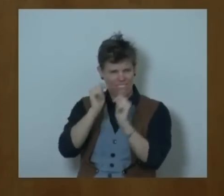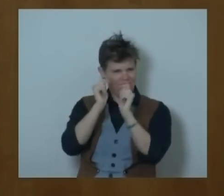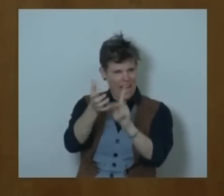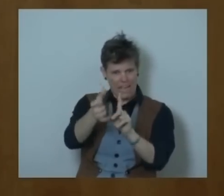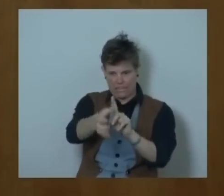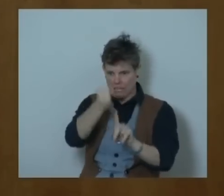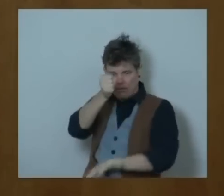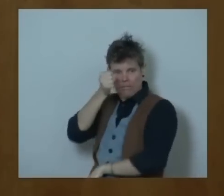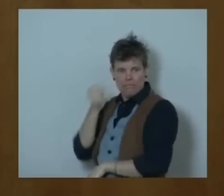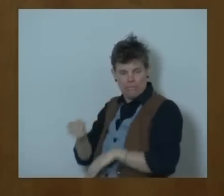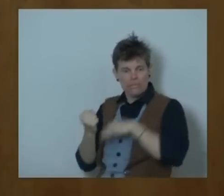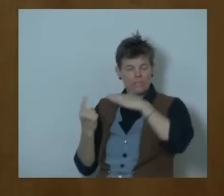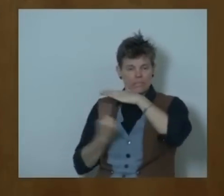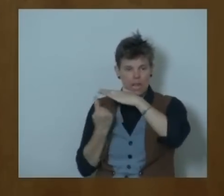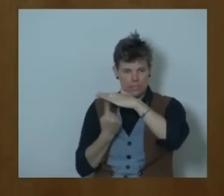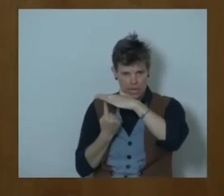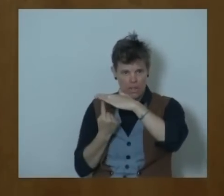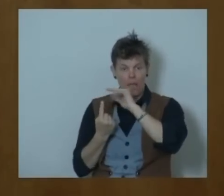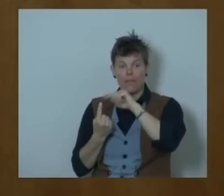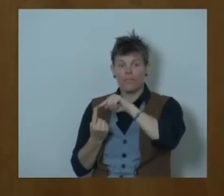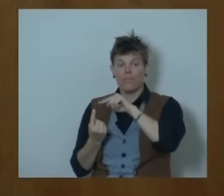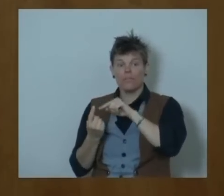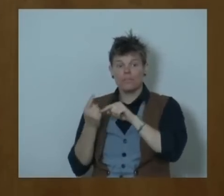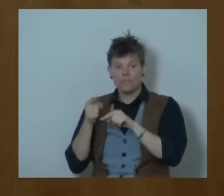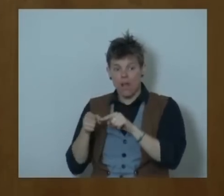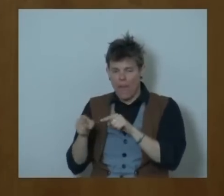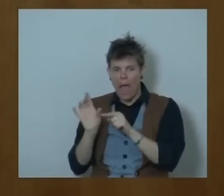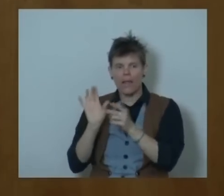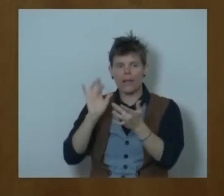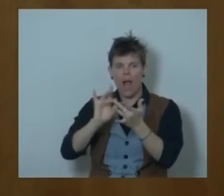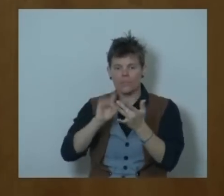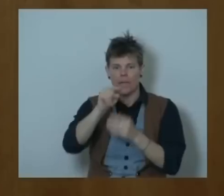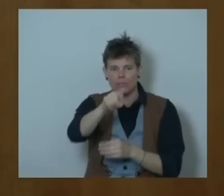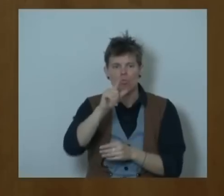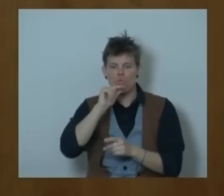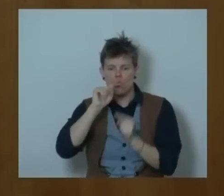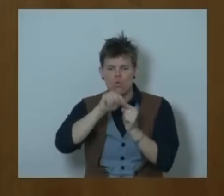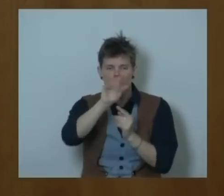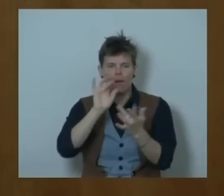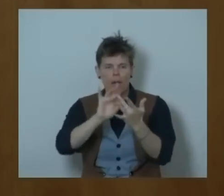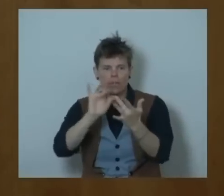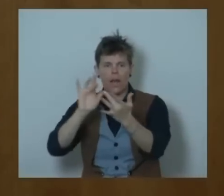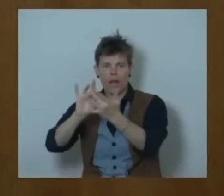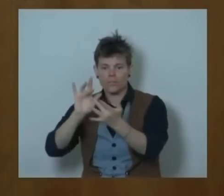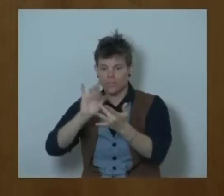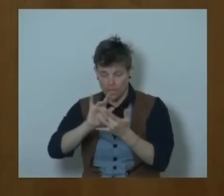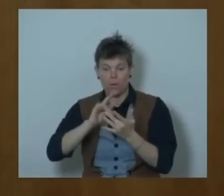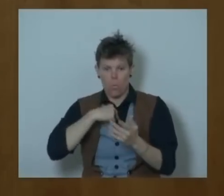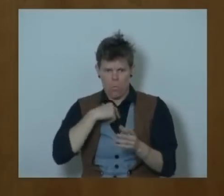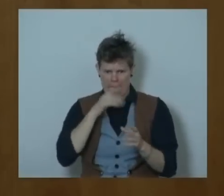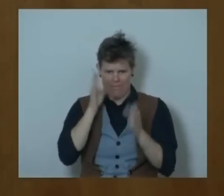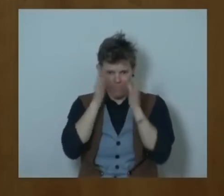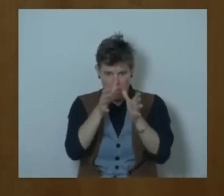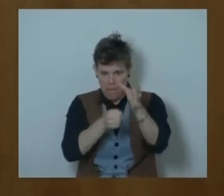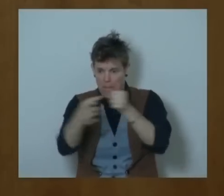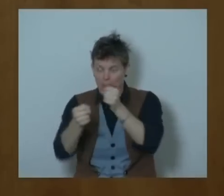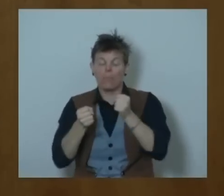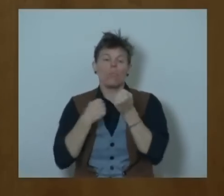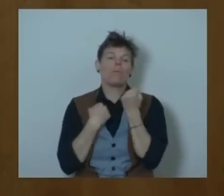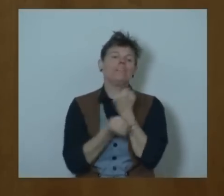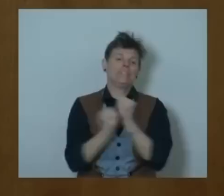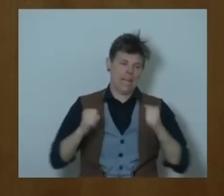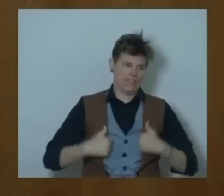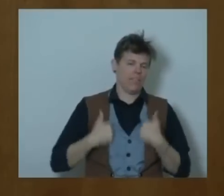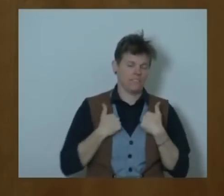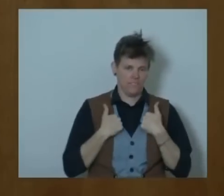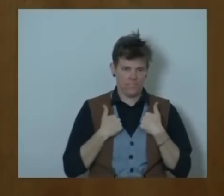do contact tracing, and we save lives. I mean, there's no question that that's the most important thing we can do. It's